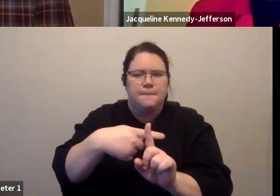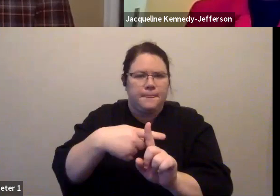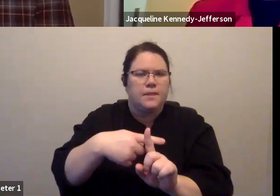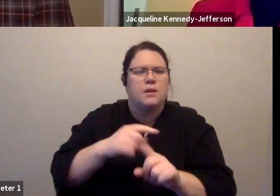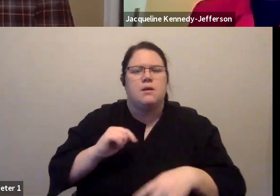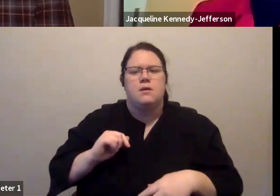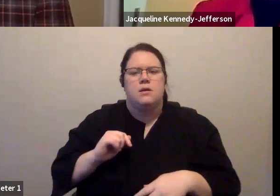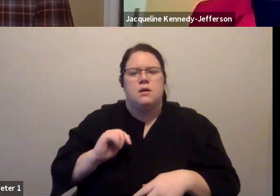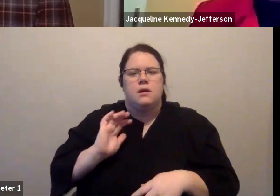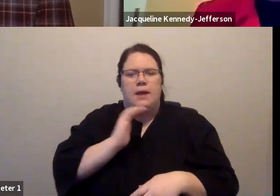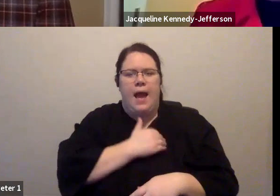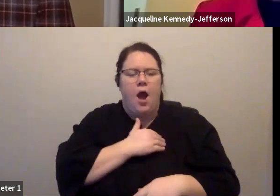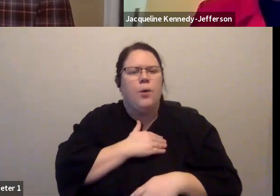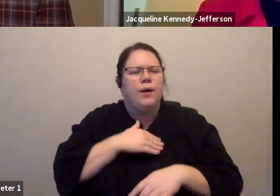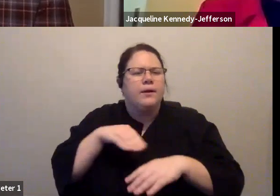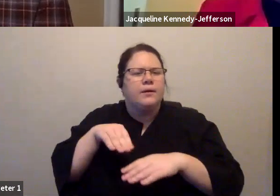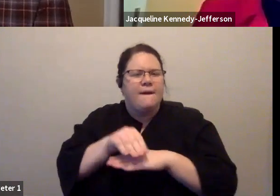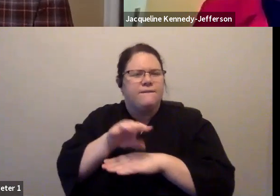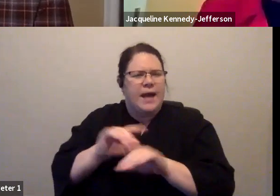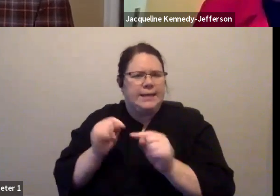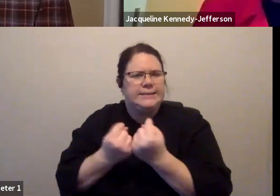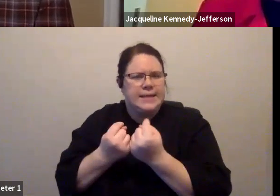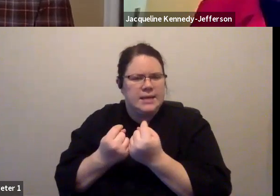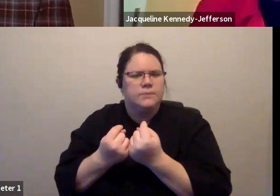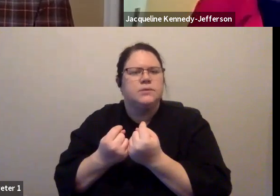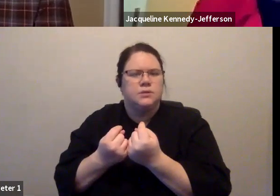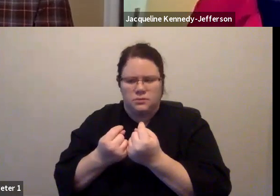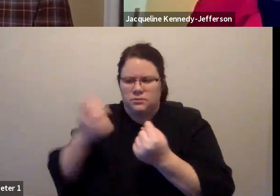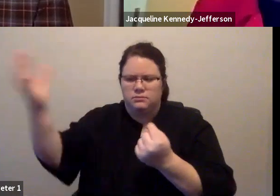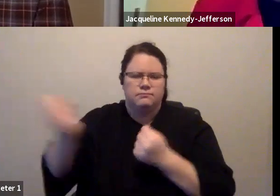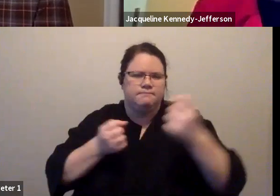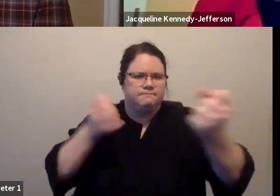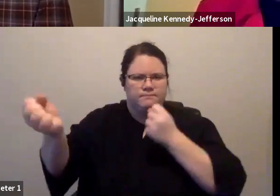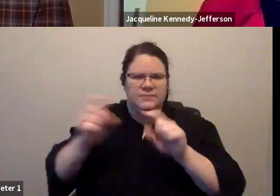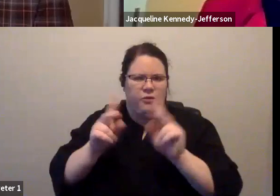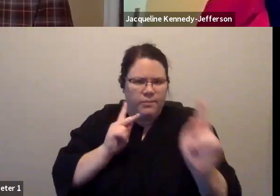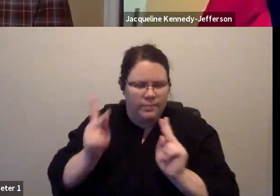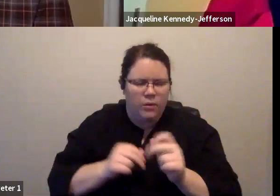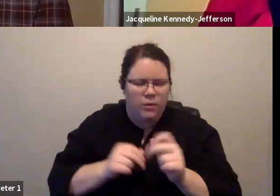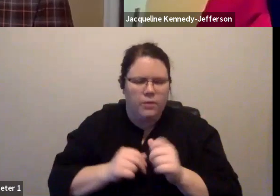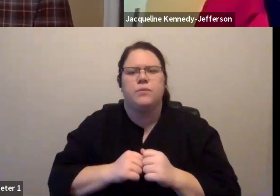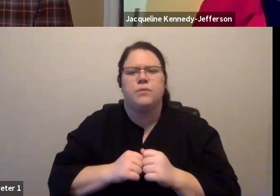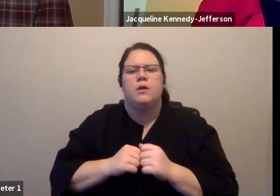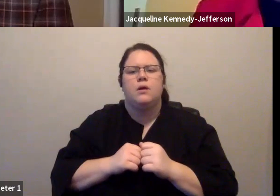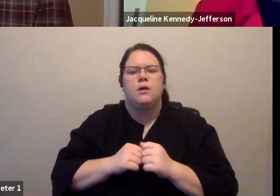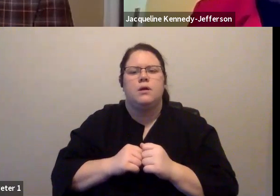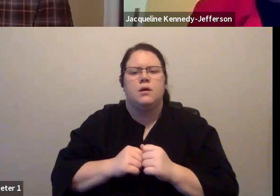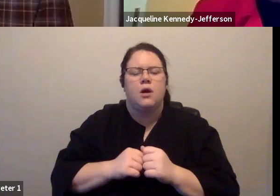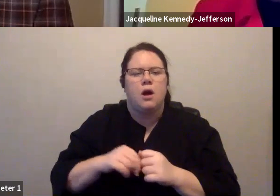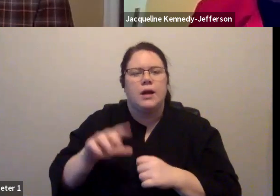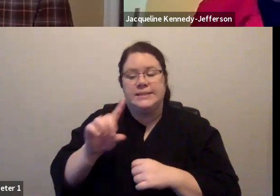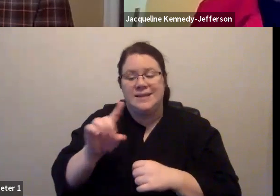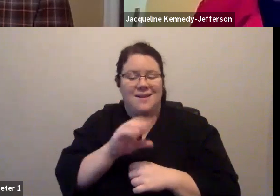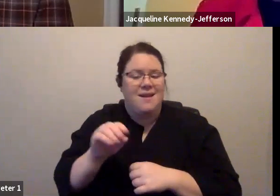cultural advisory teams, in which we will be driving a lot of our mission-driven initiatives, DNI initiatives, through